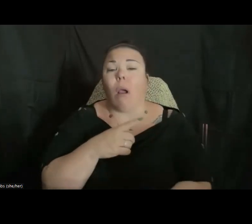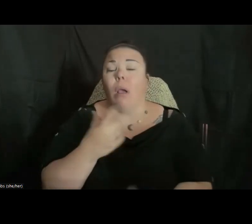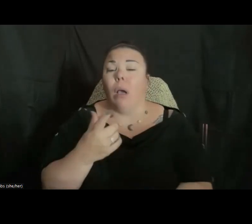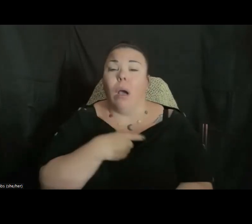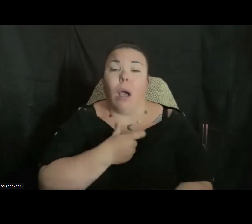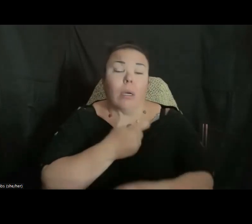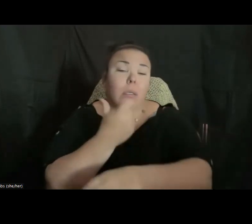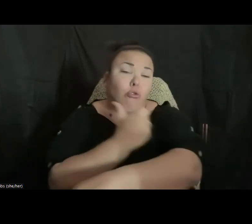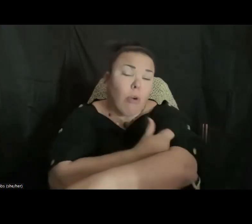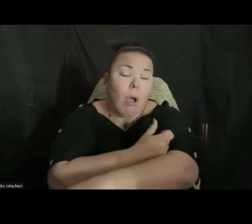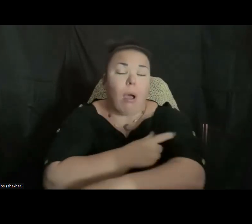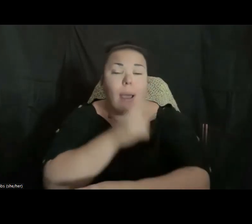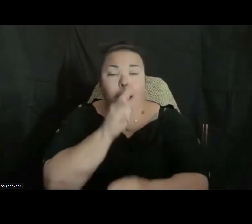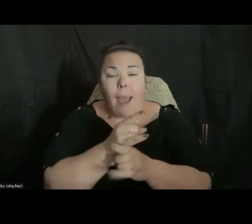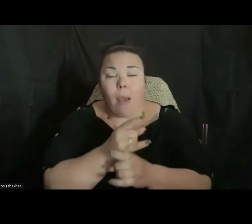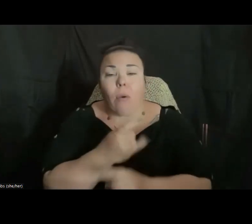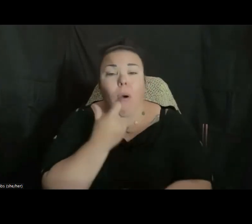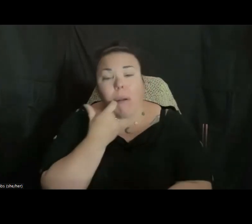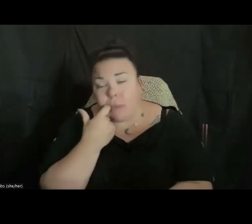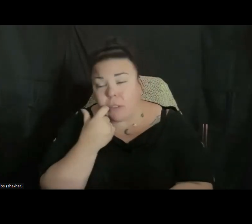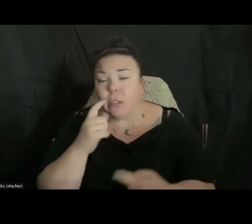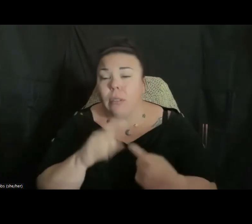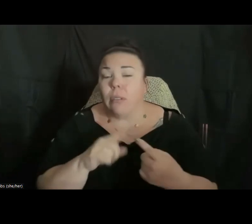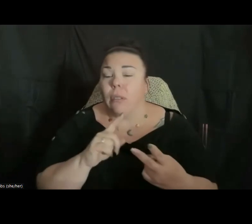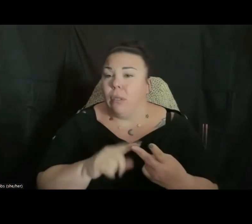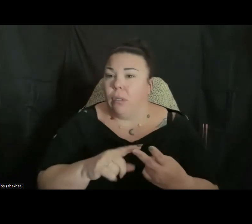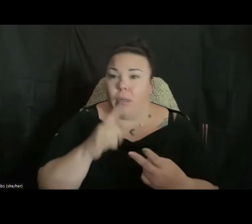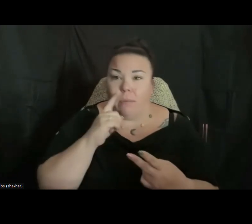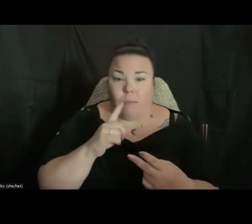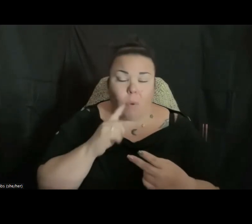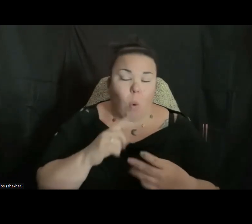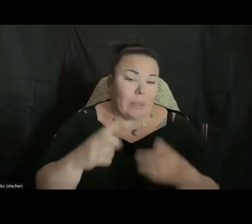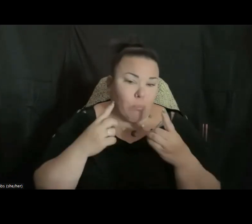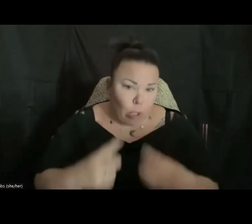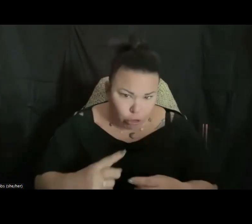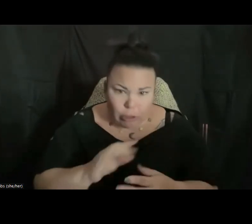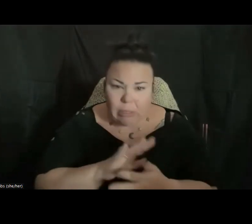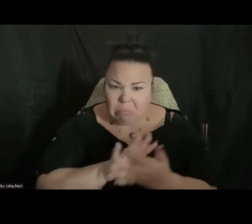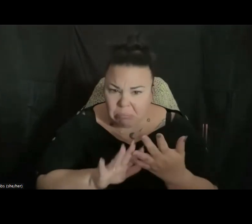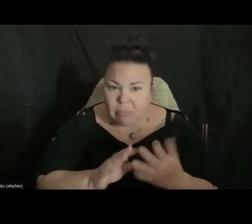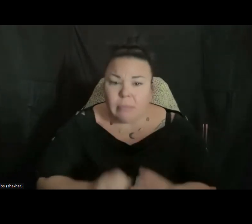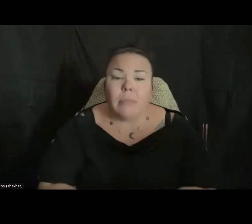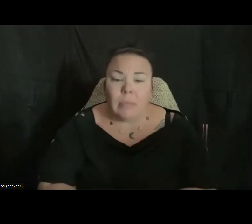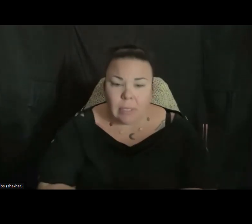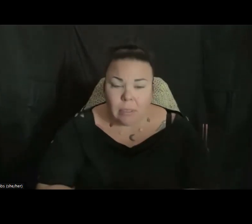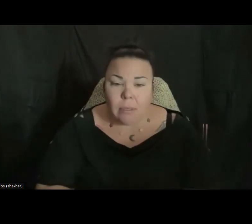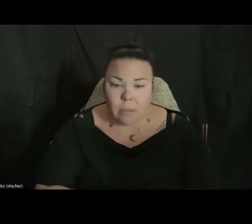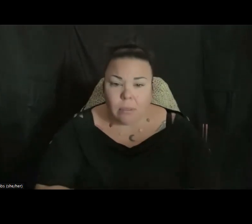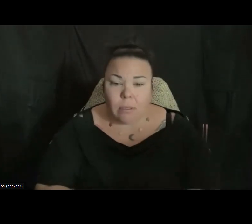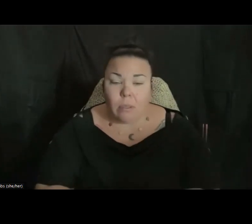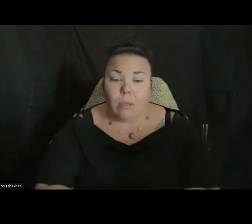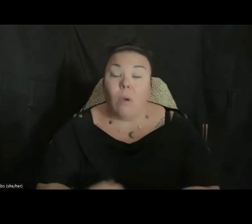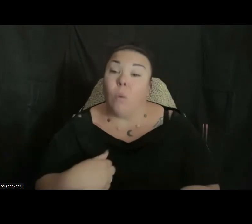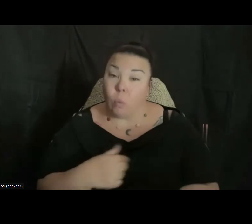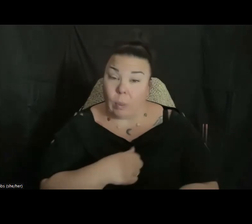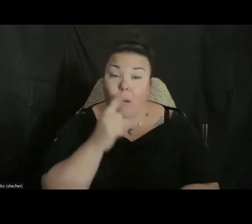implement universal education of intimate partner violence in all of our clinics, including the mobile clinic. We